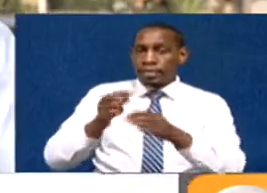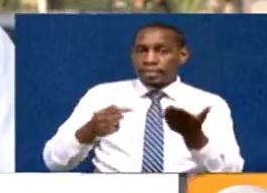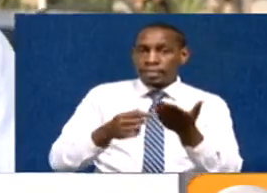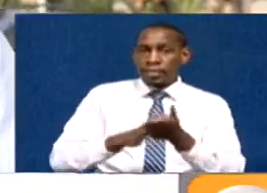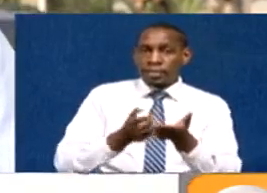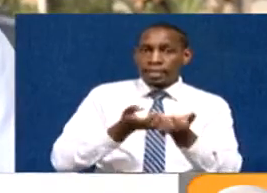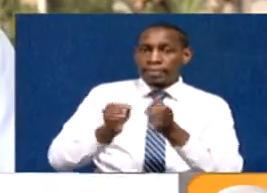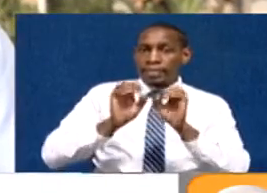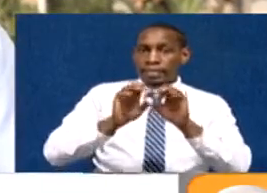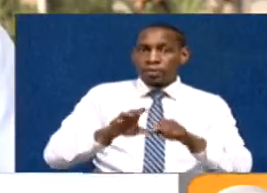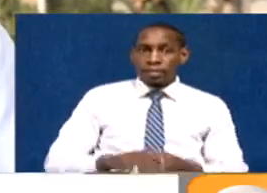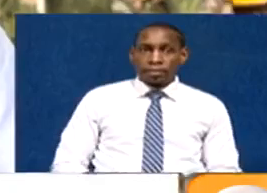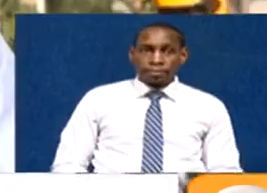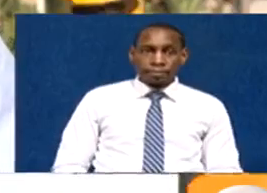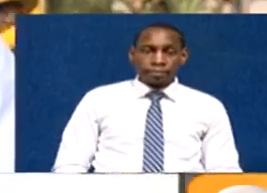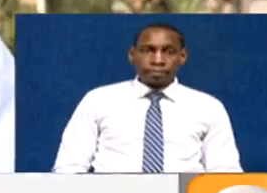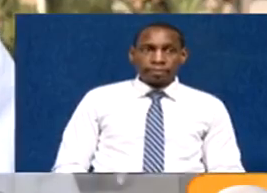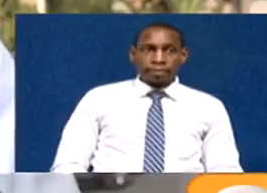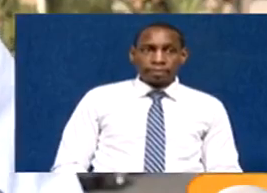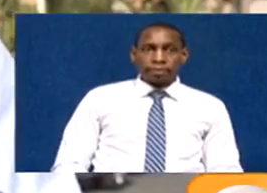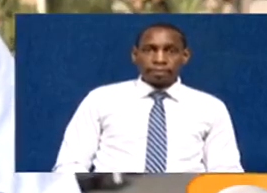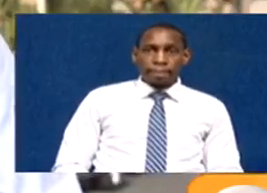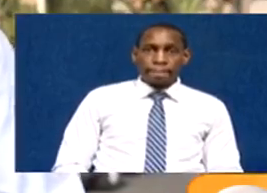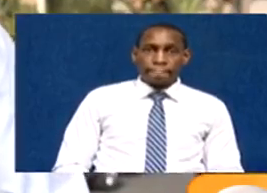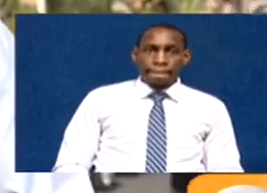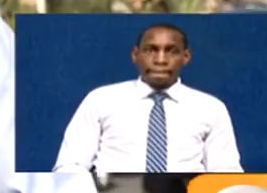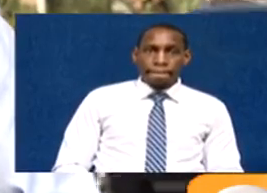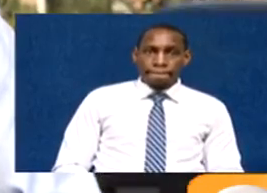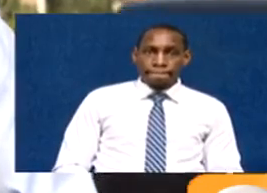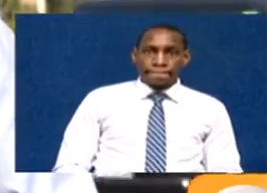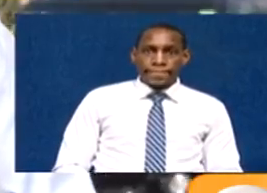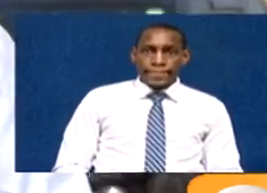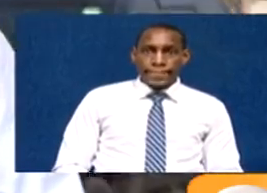technical and commercial losses. Dennis Otieno, Citizen TV, Nairobi.